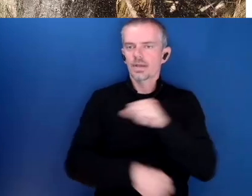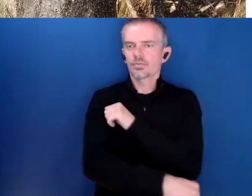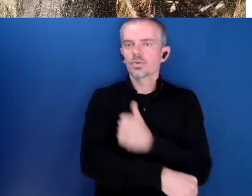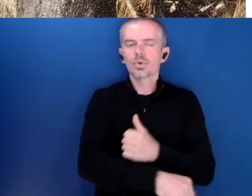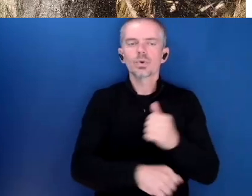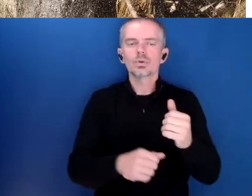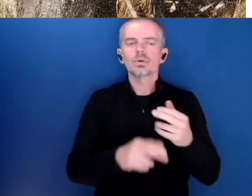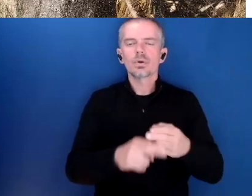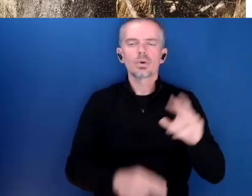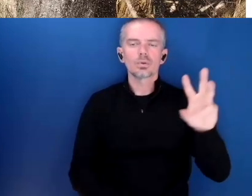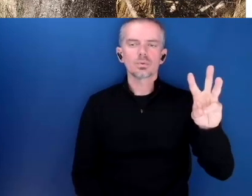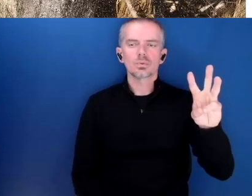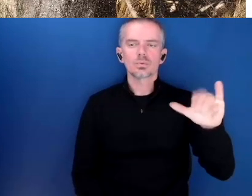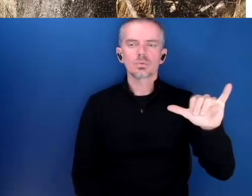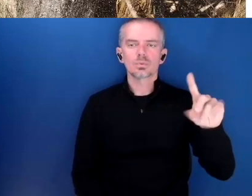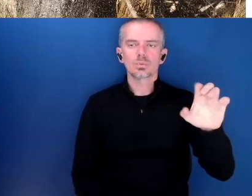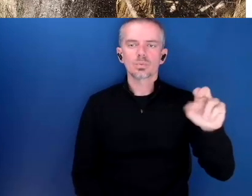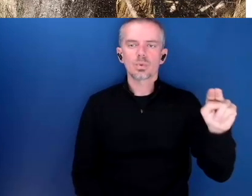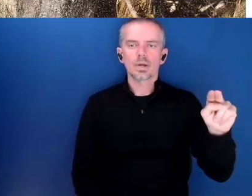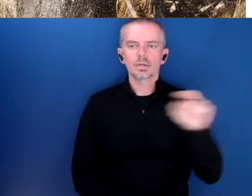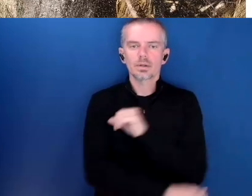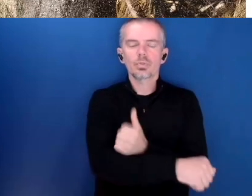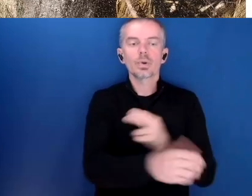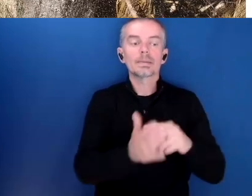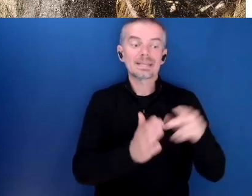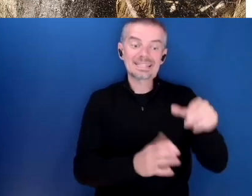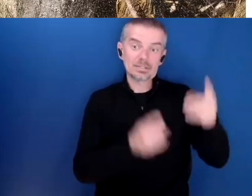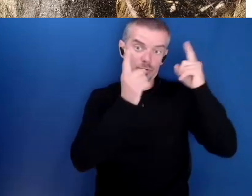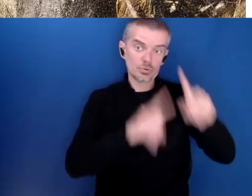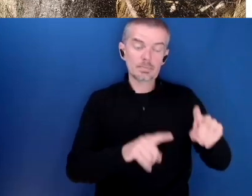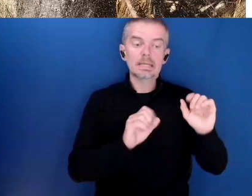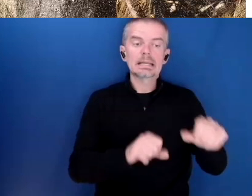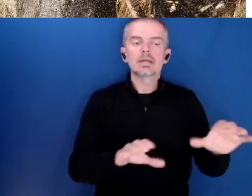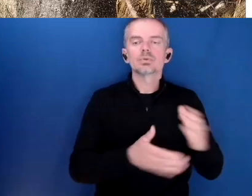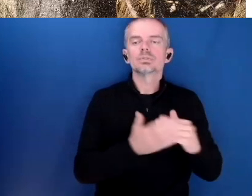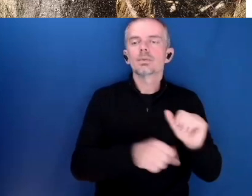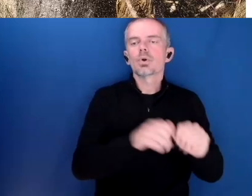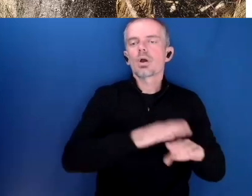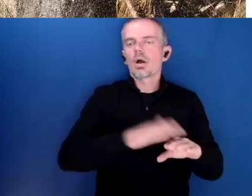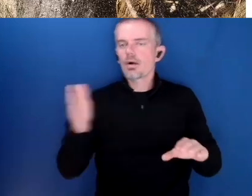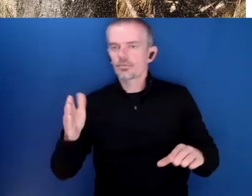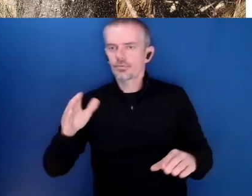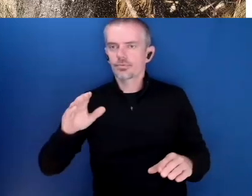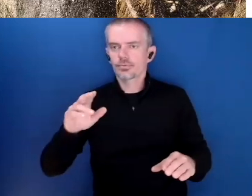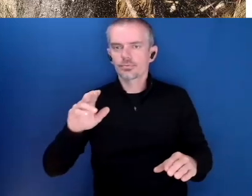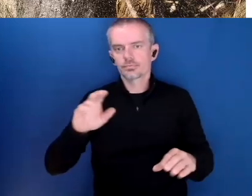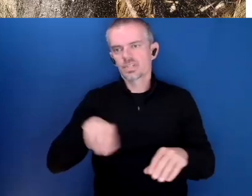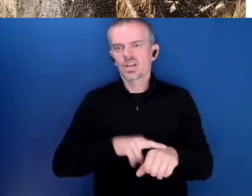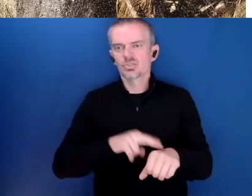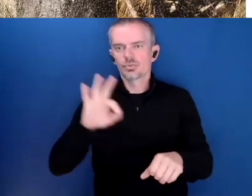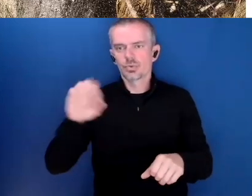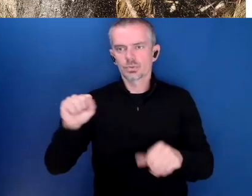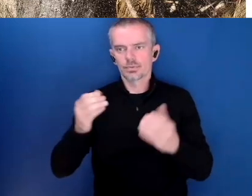Authority that allows for participating agreements to be used to support work that is off of National Forest System lands when there